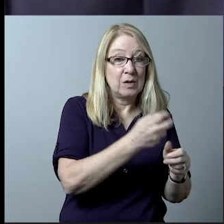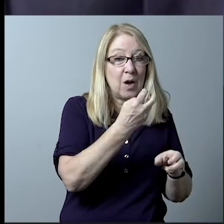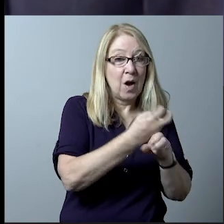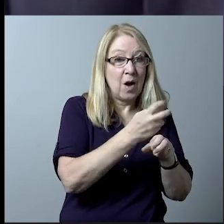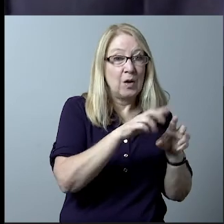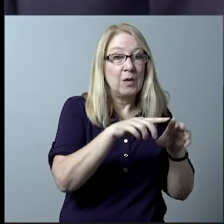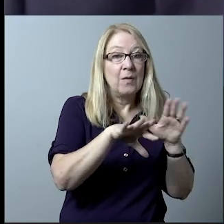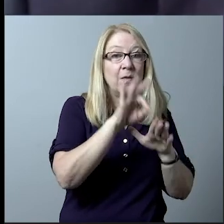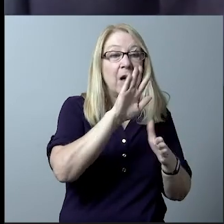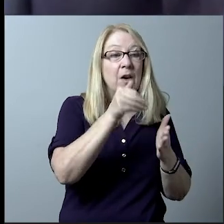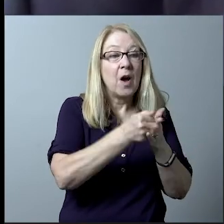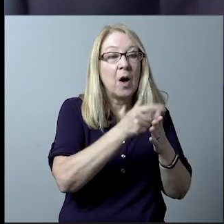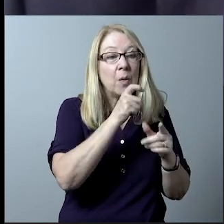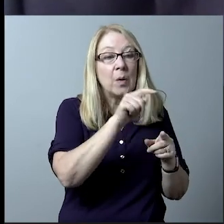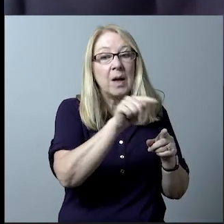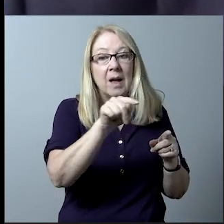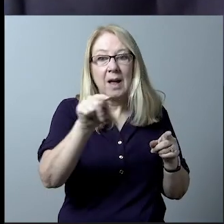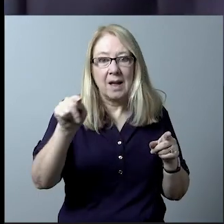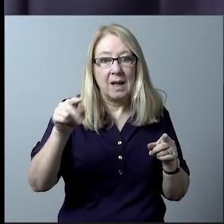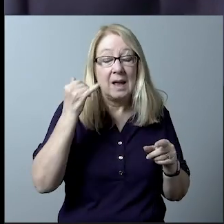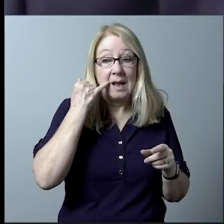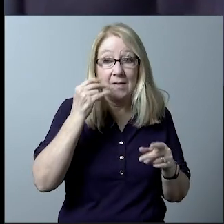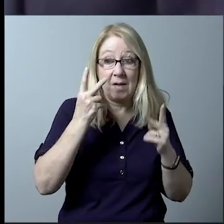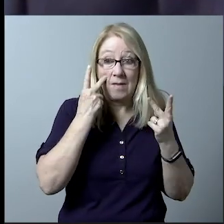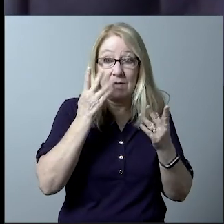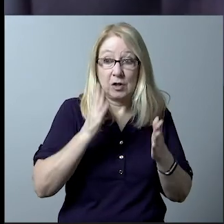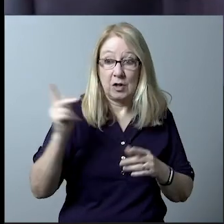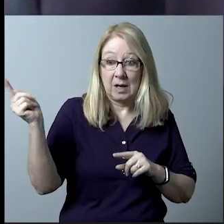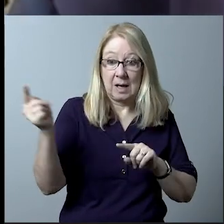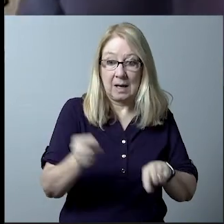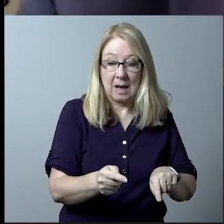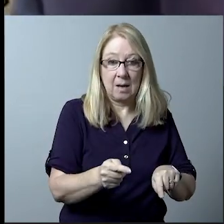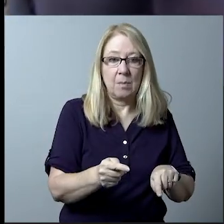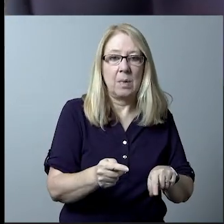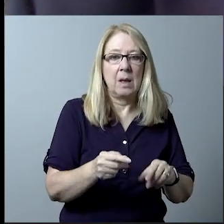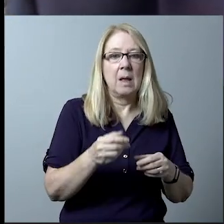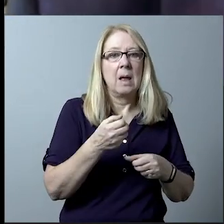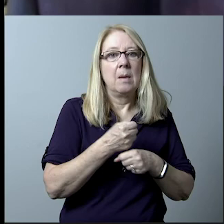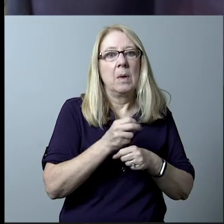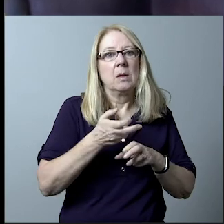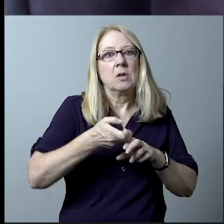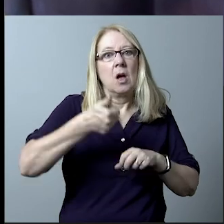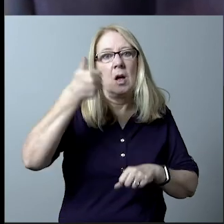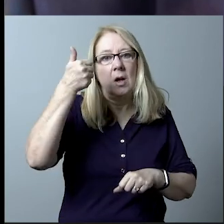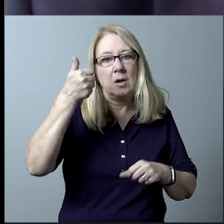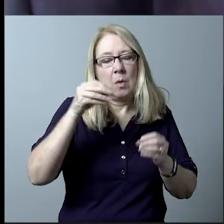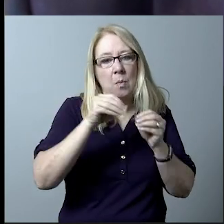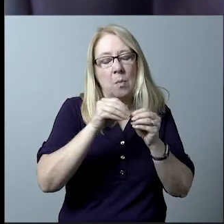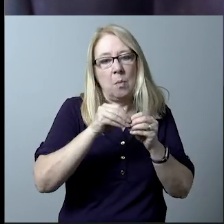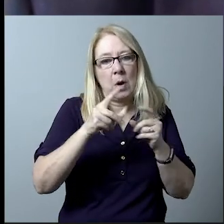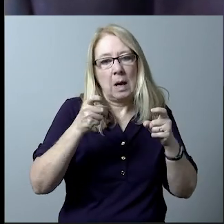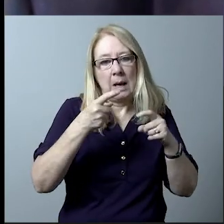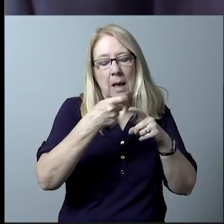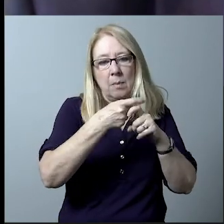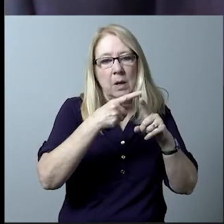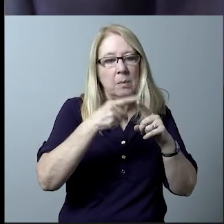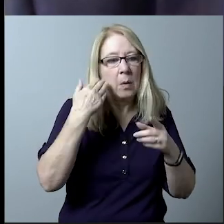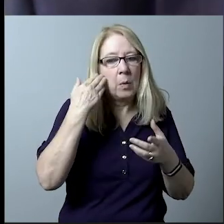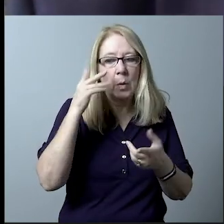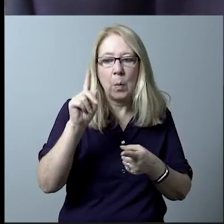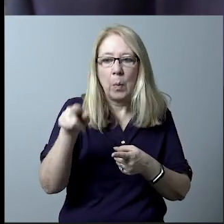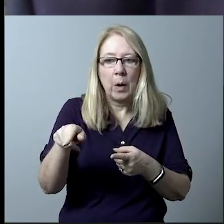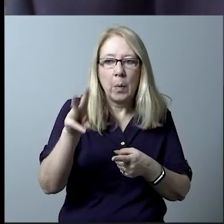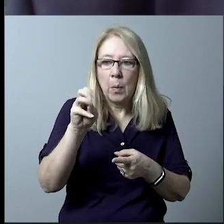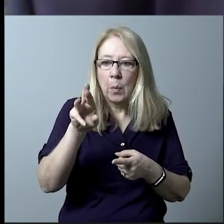easy always to find all of those touch points. So as you start bringing visitors to campus, it makes contact tracing that much more